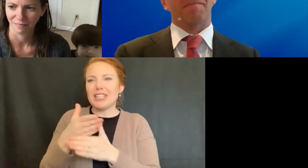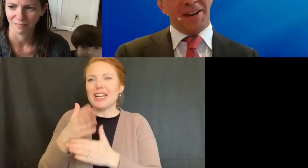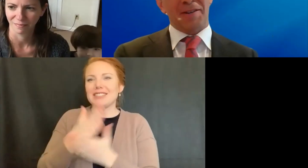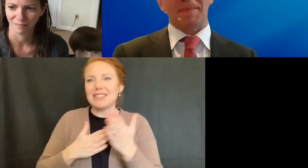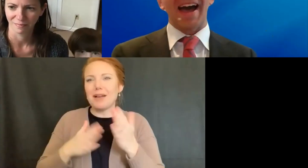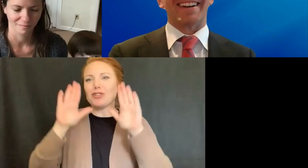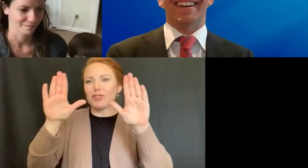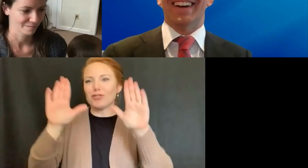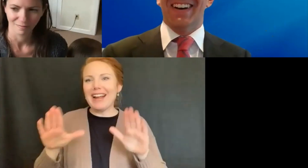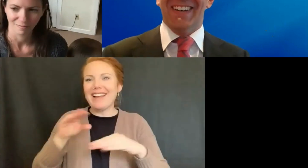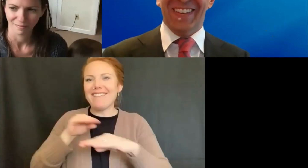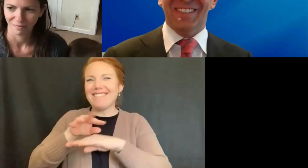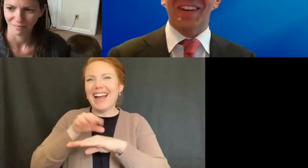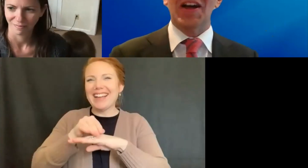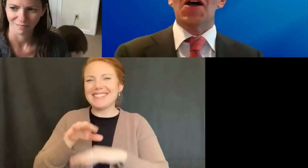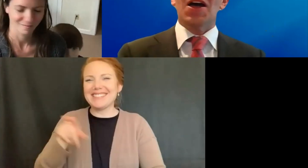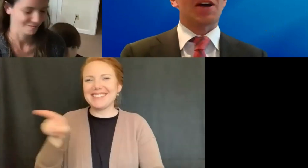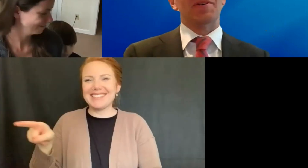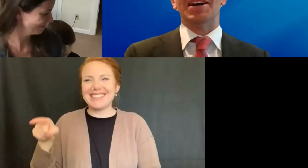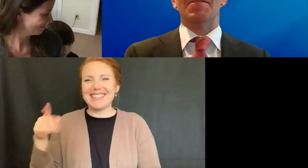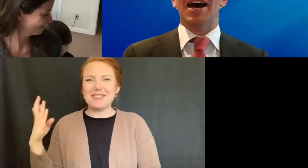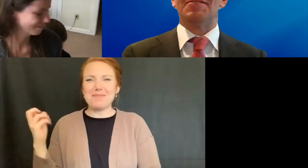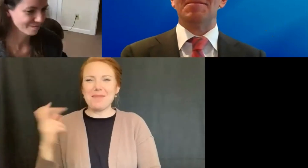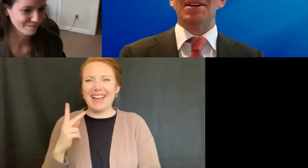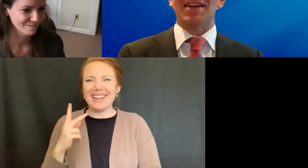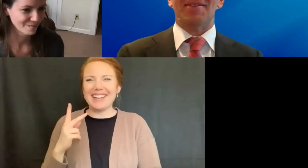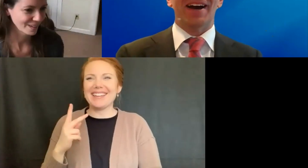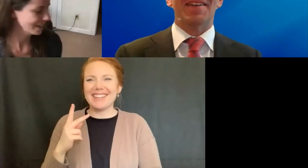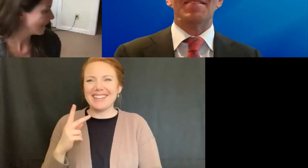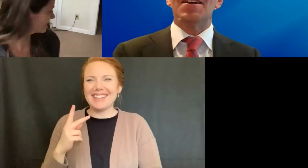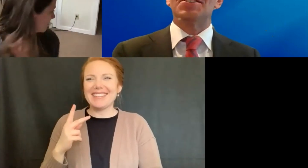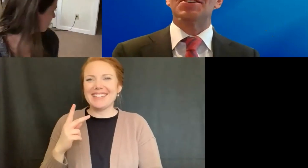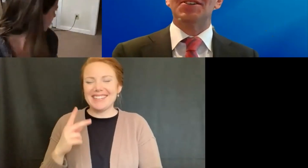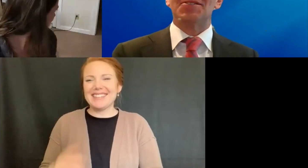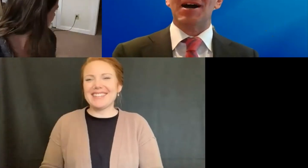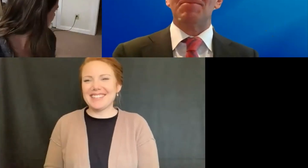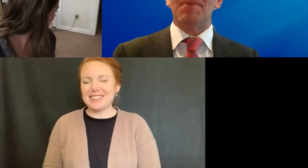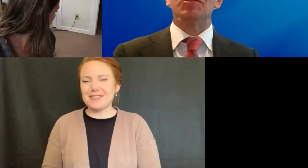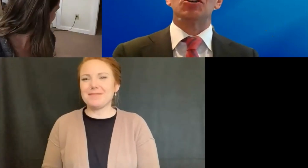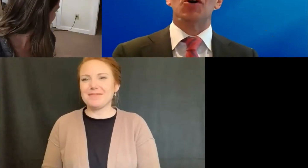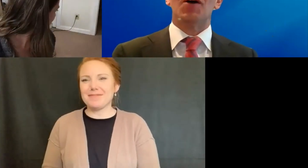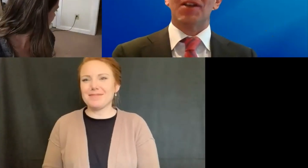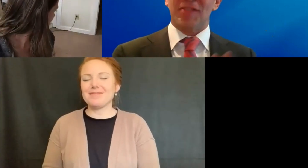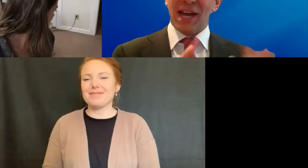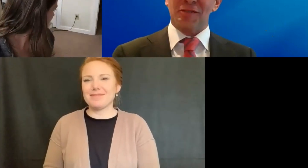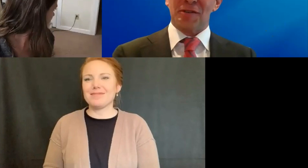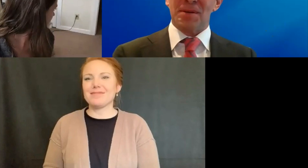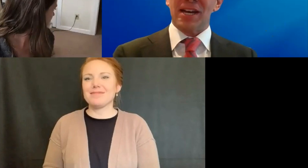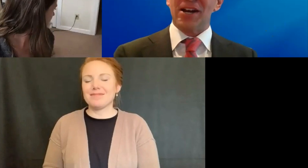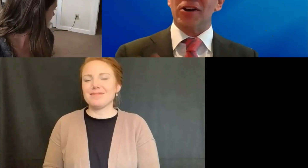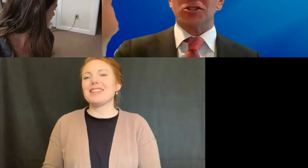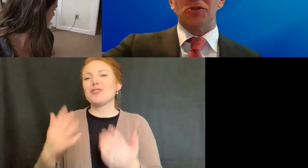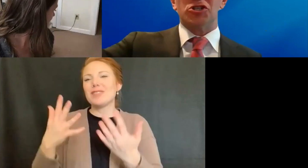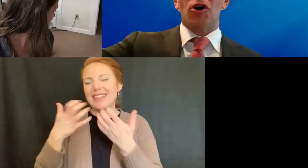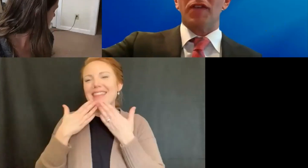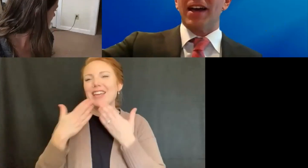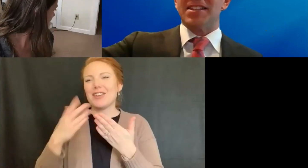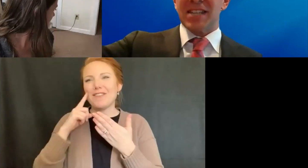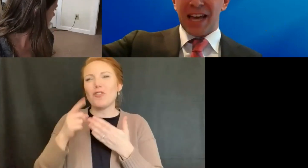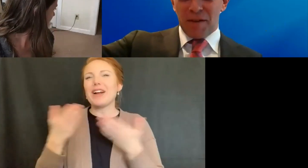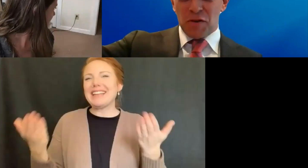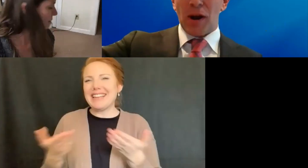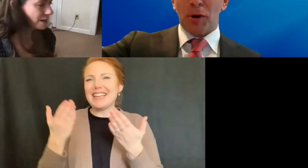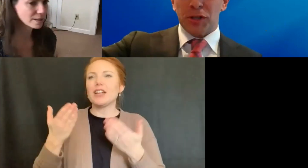advice, and and there he's back. It would have to be that way to wrap up. So I want to thank her for being here. Students,